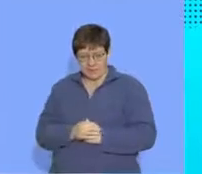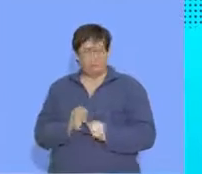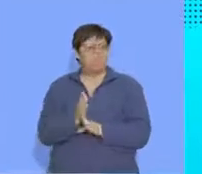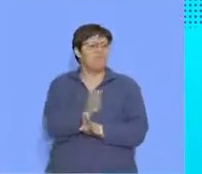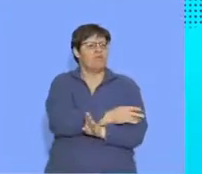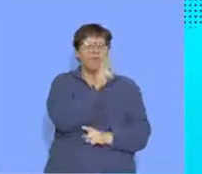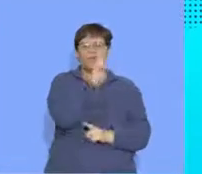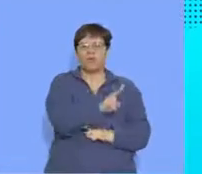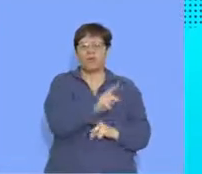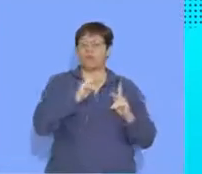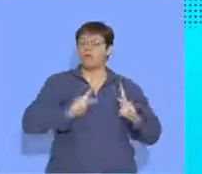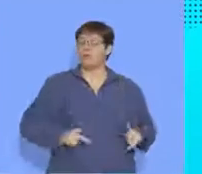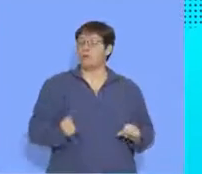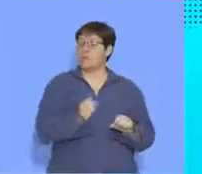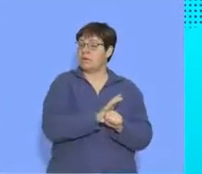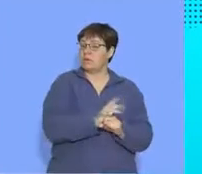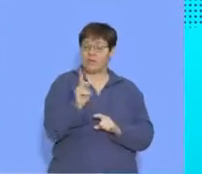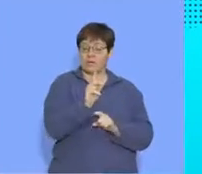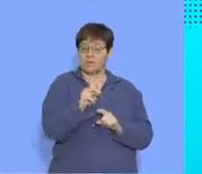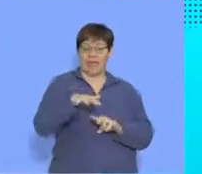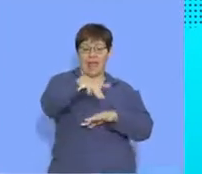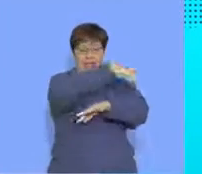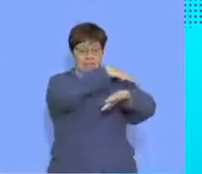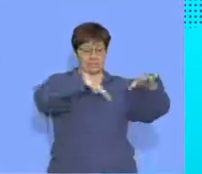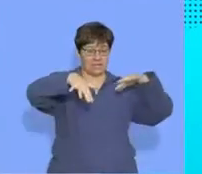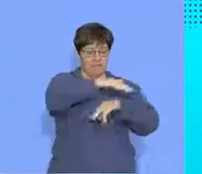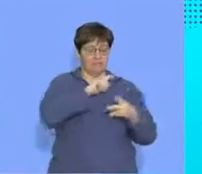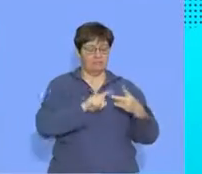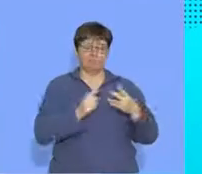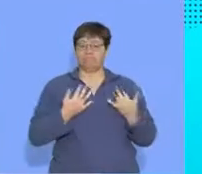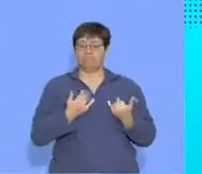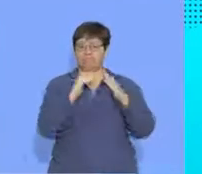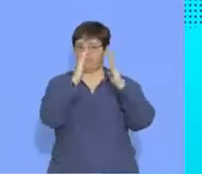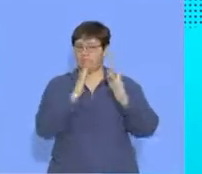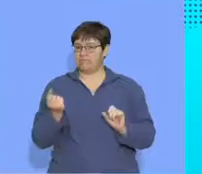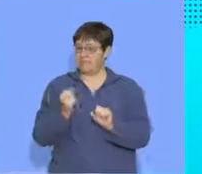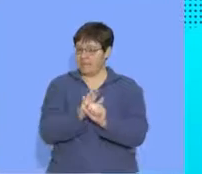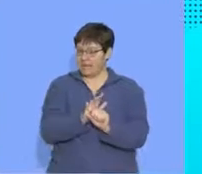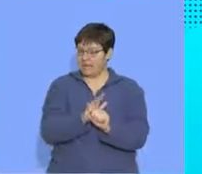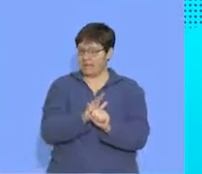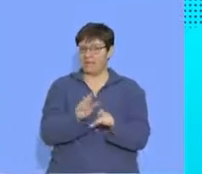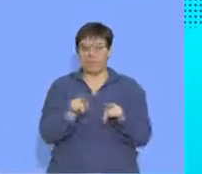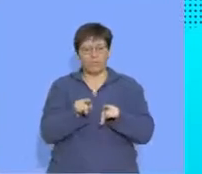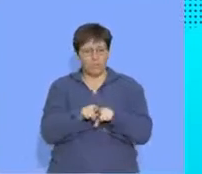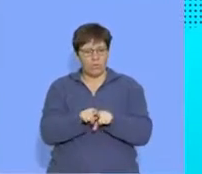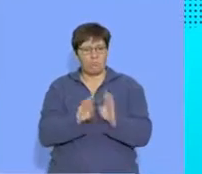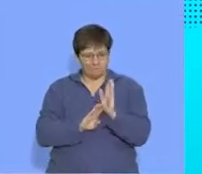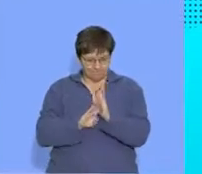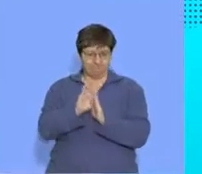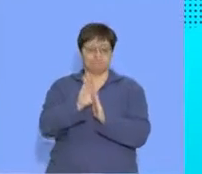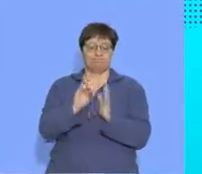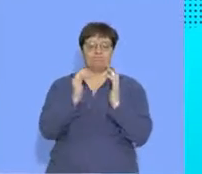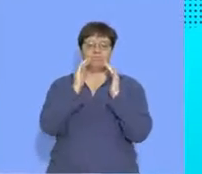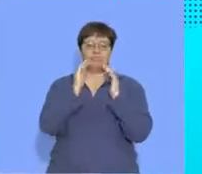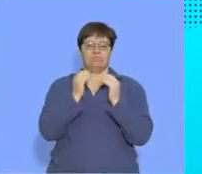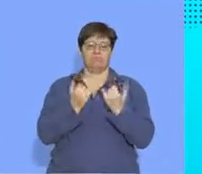at human impact on the atmosphere, and so we looked at the greenhouse effect, and we looked at the enhanced greenhouse effect in terms